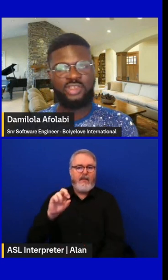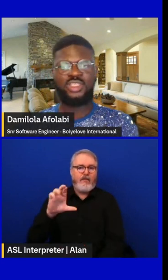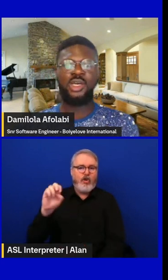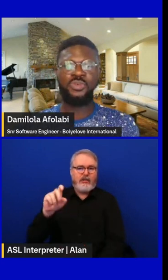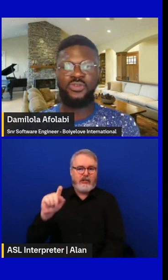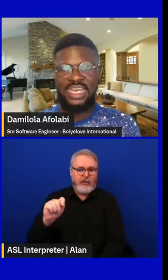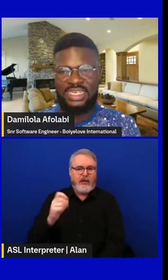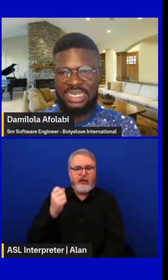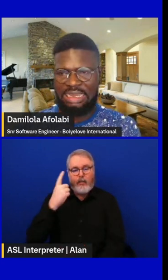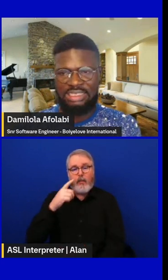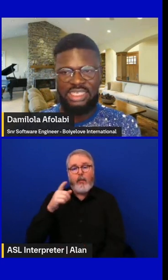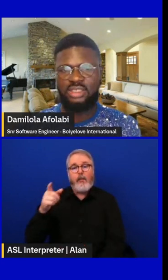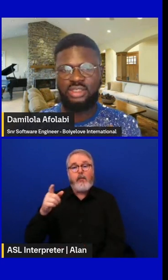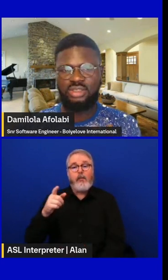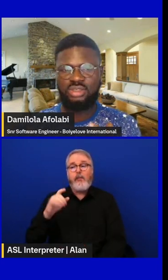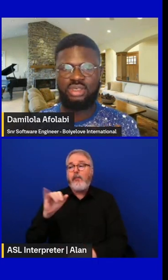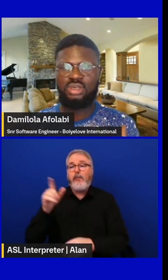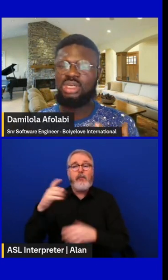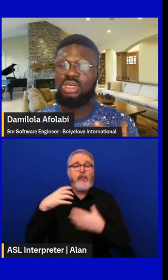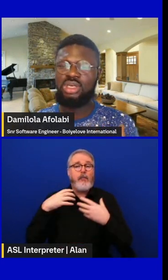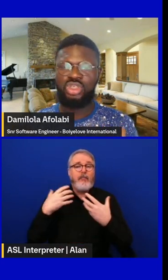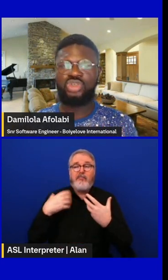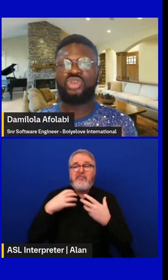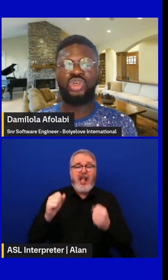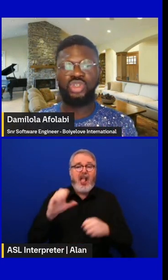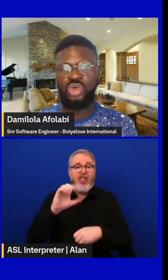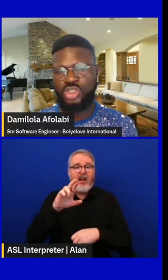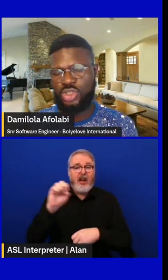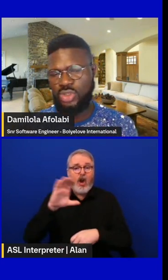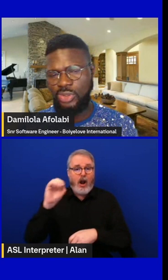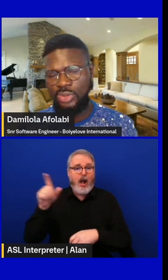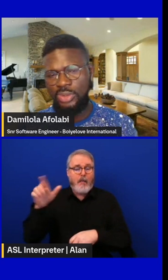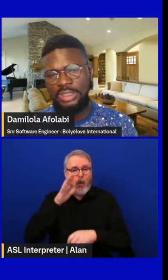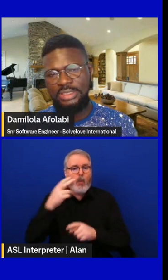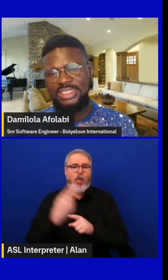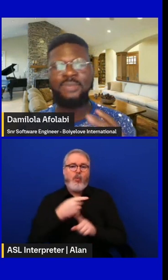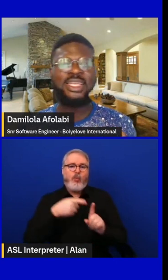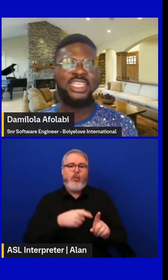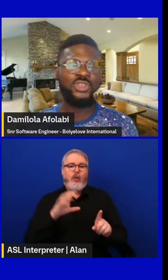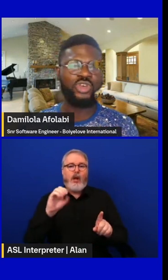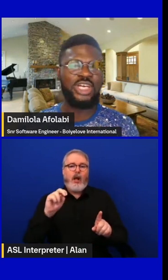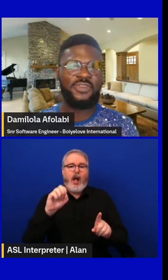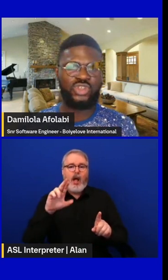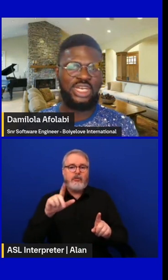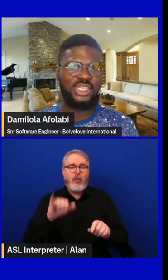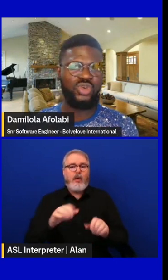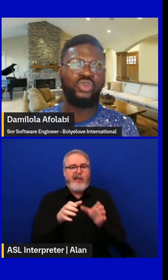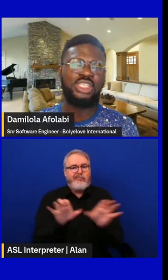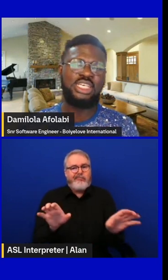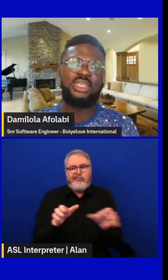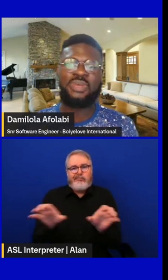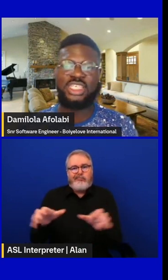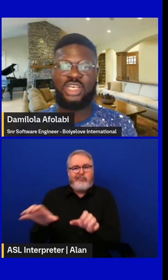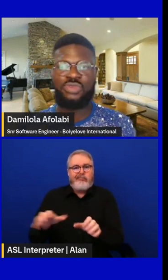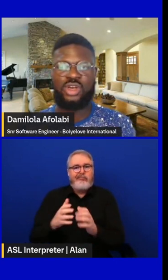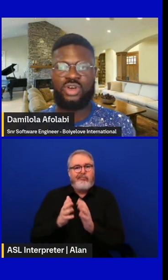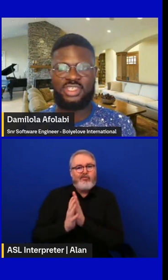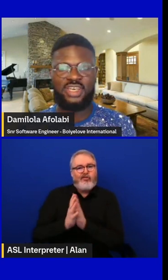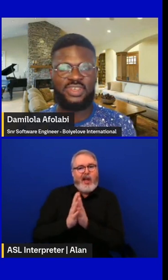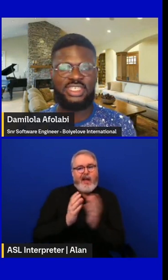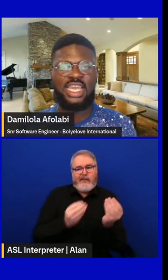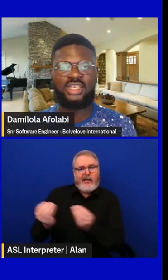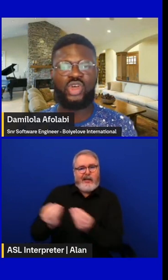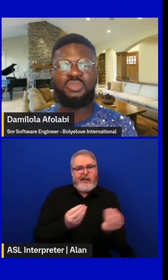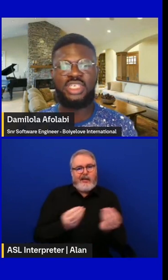For an healthcare provider, they could use Consul to segment network traffic so that only the patient